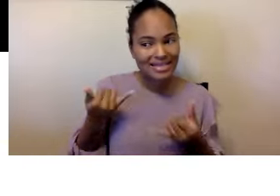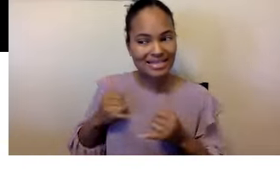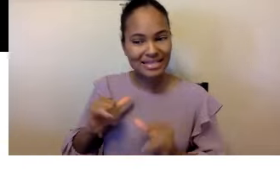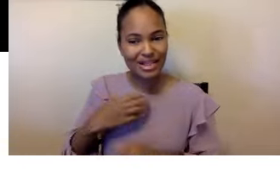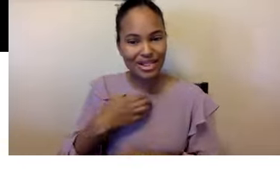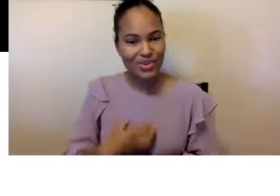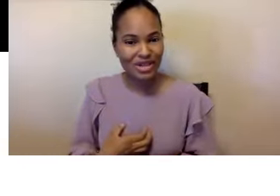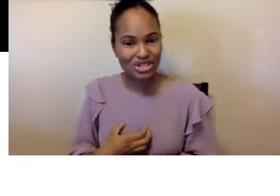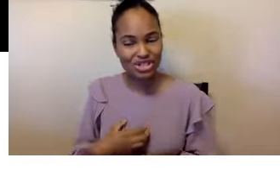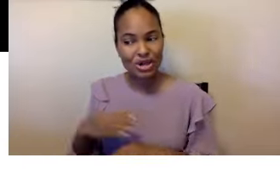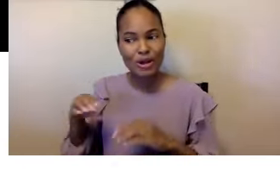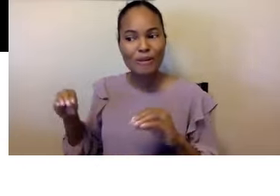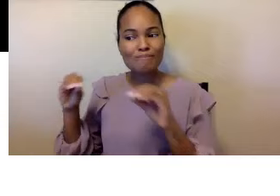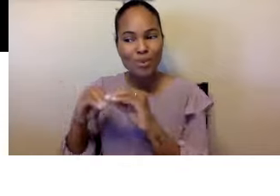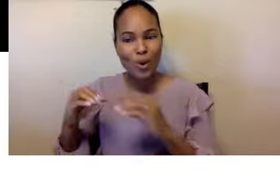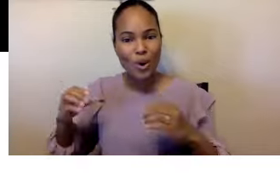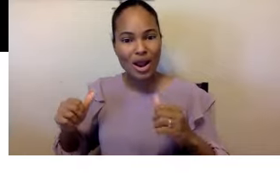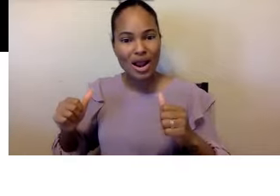with disabilities who could,